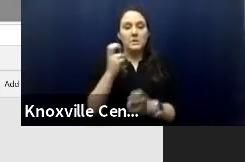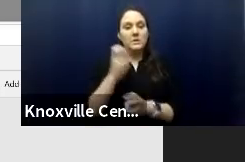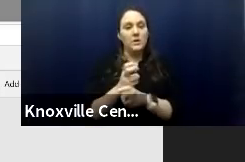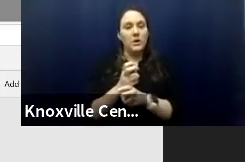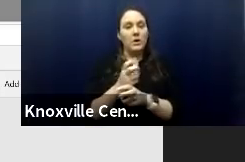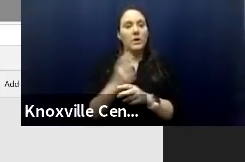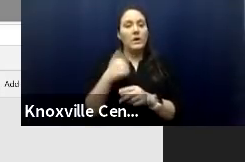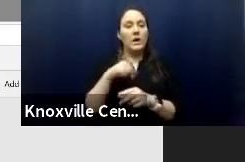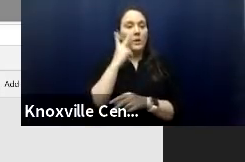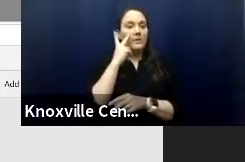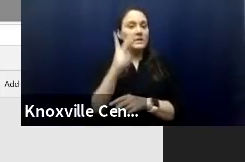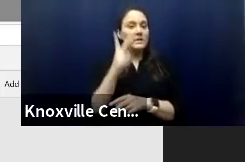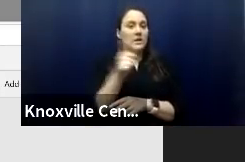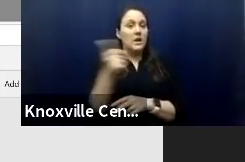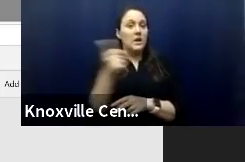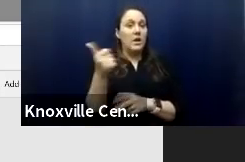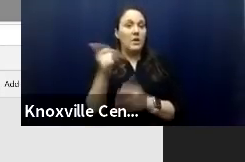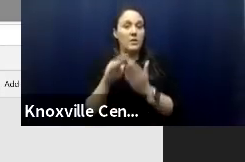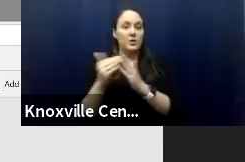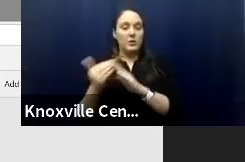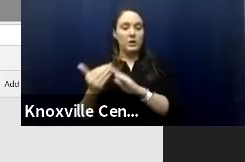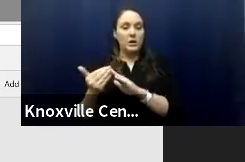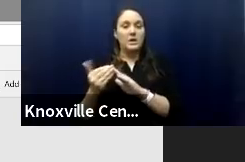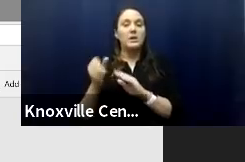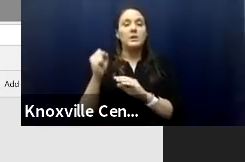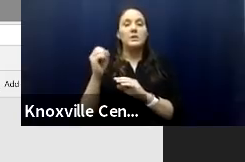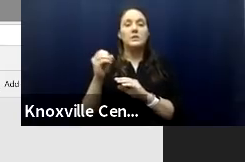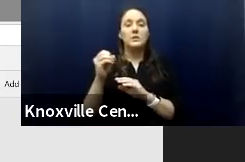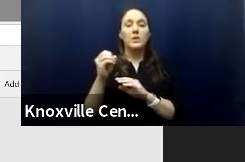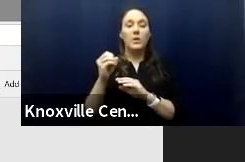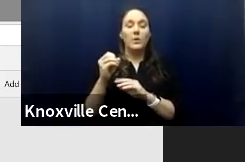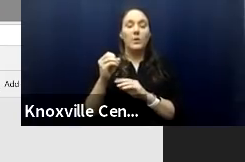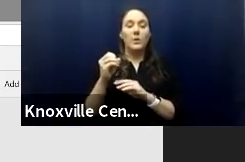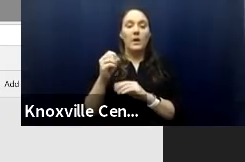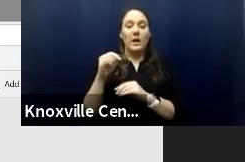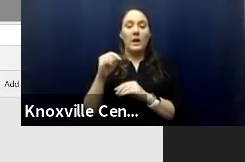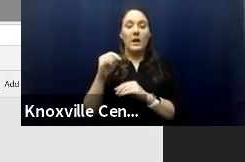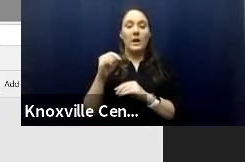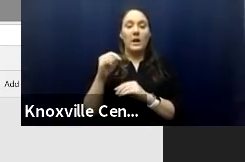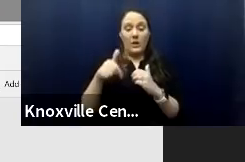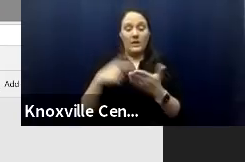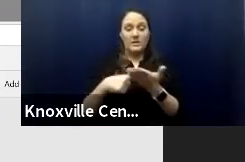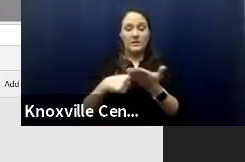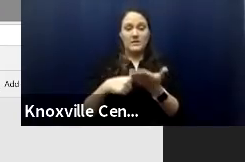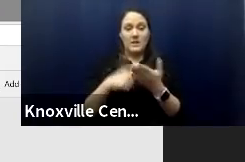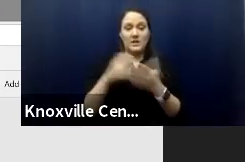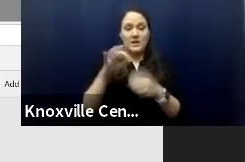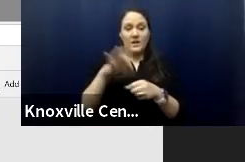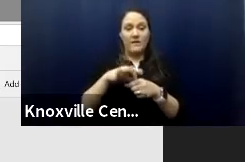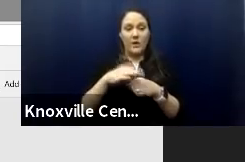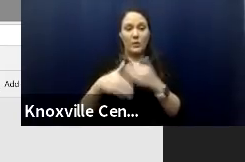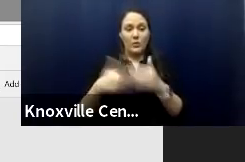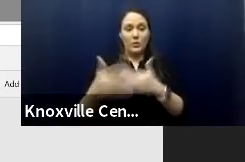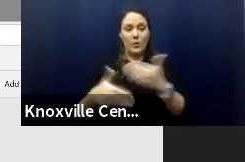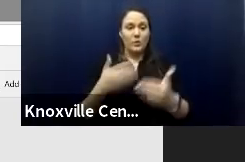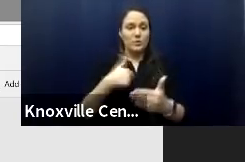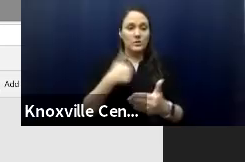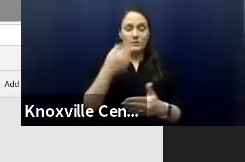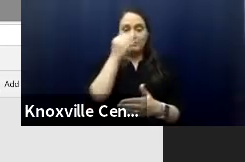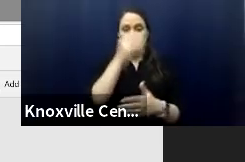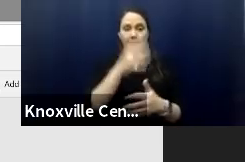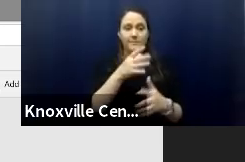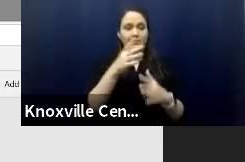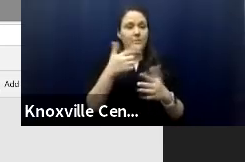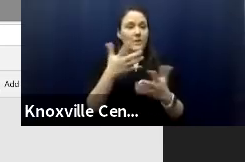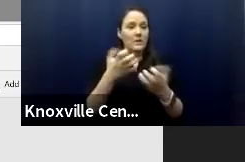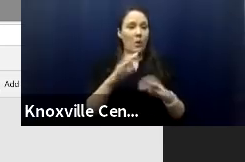communities. So irrespective of how this discussion and vote goes, I don't want to set that precedent that